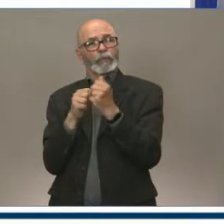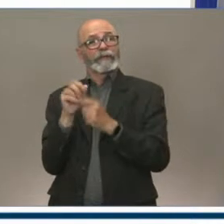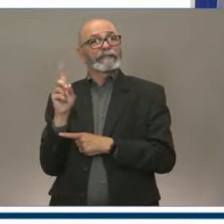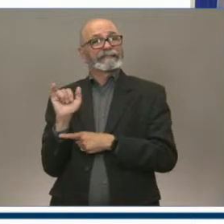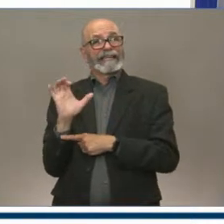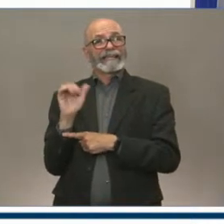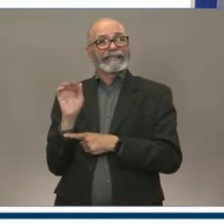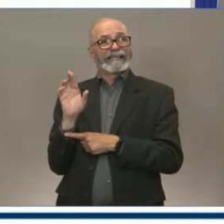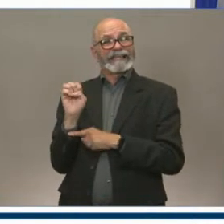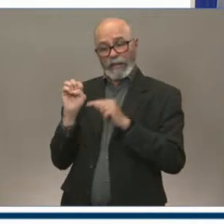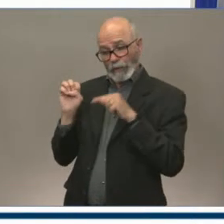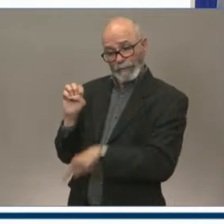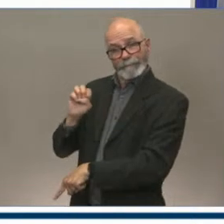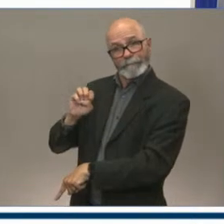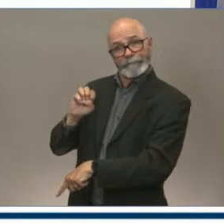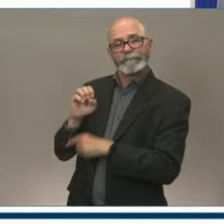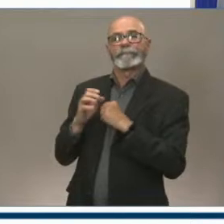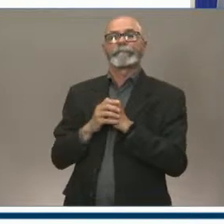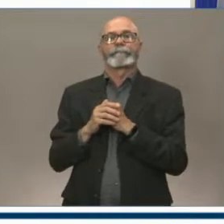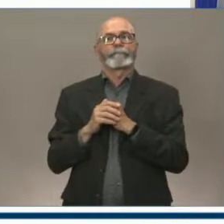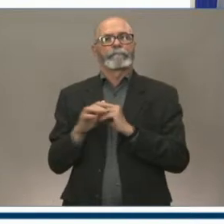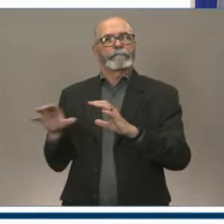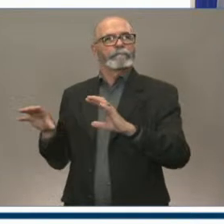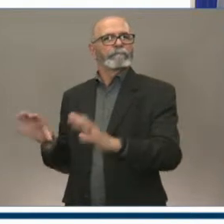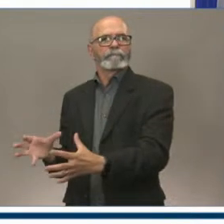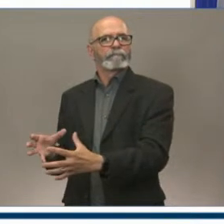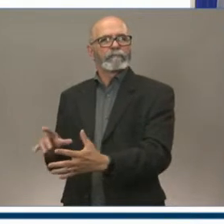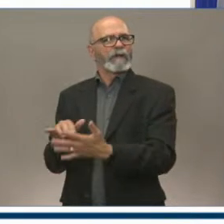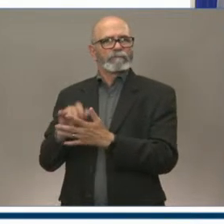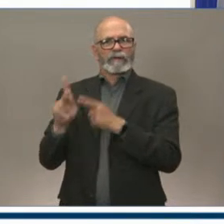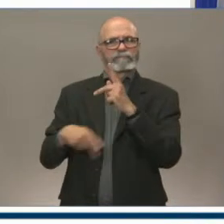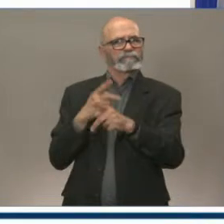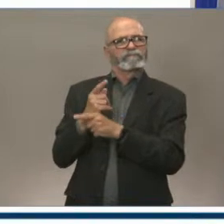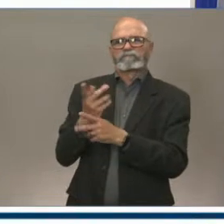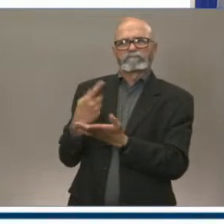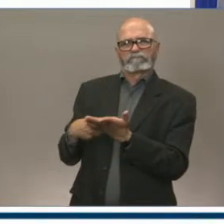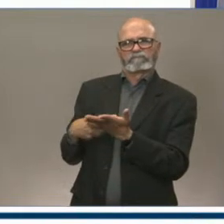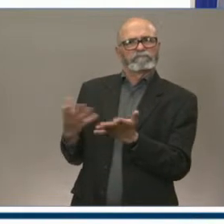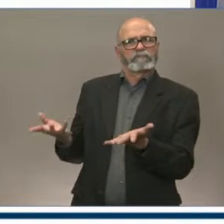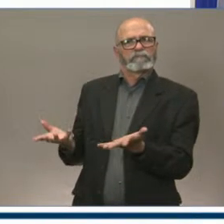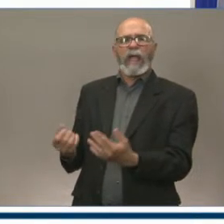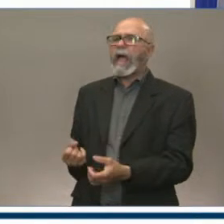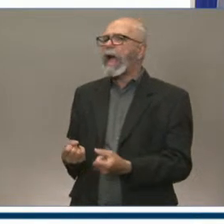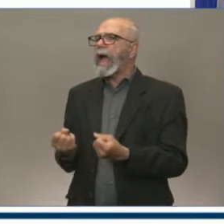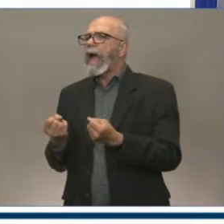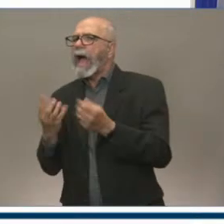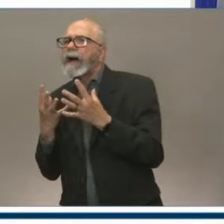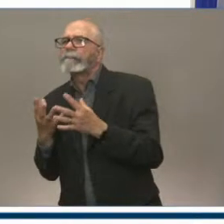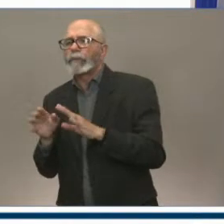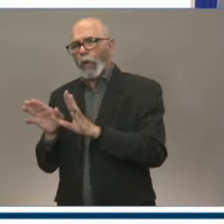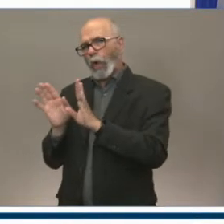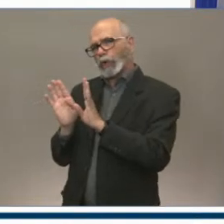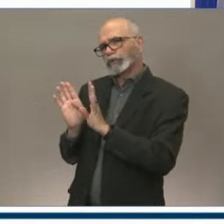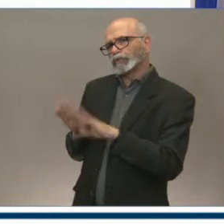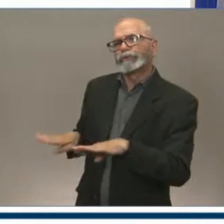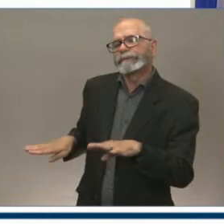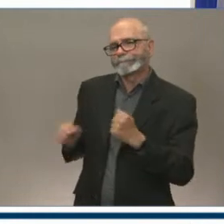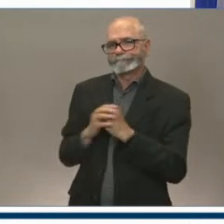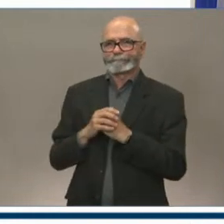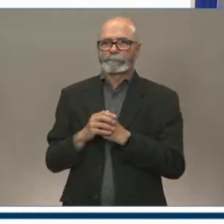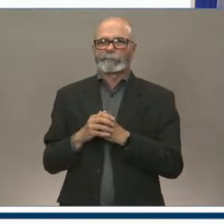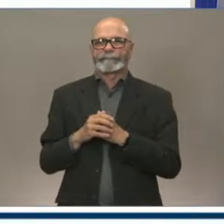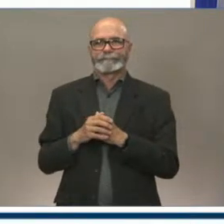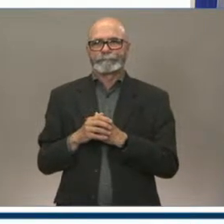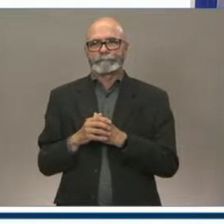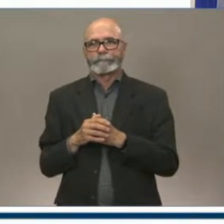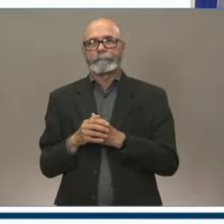the capacity is for that. If either of you could answer, how many children will be able to be